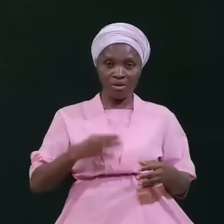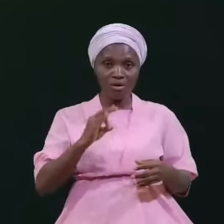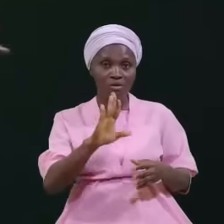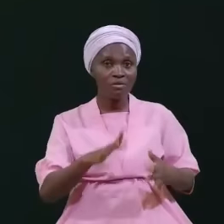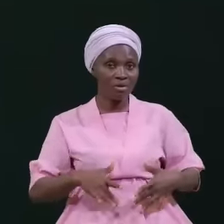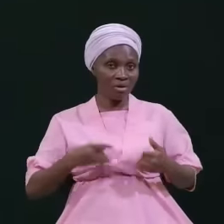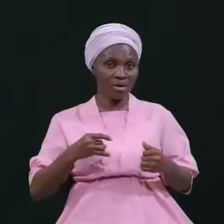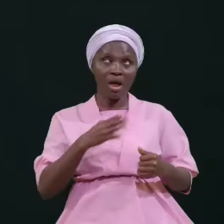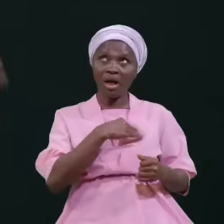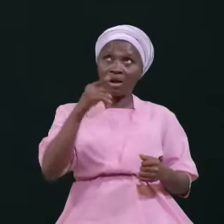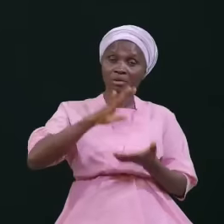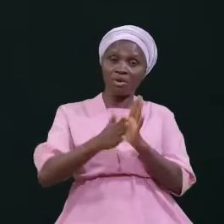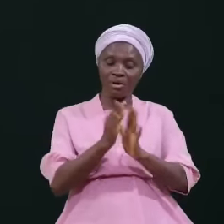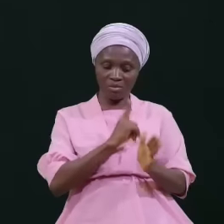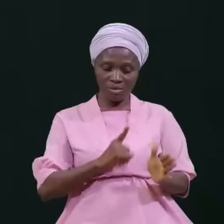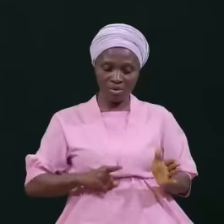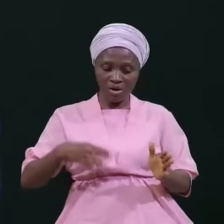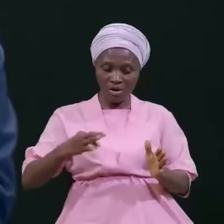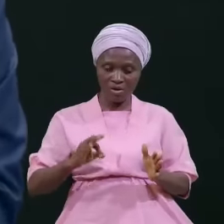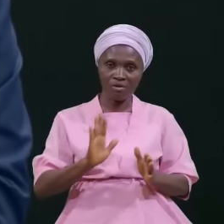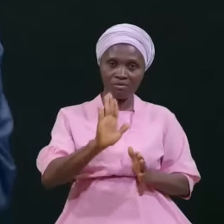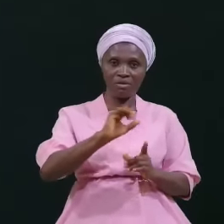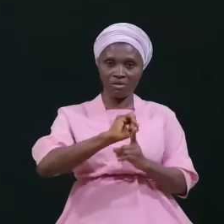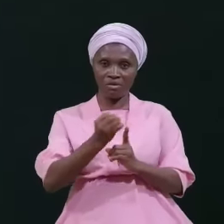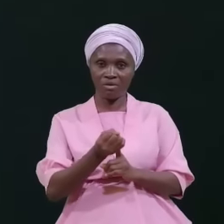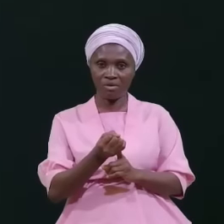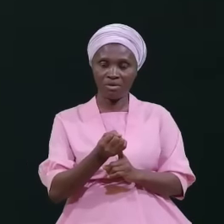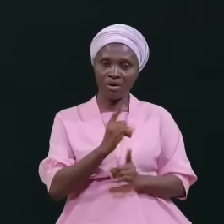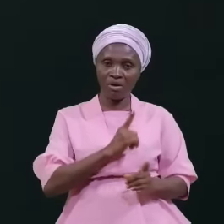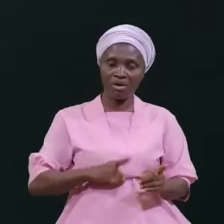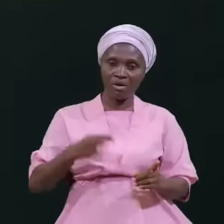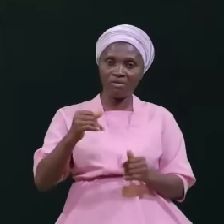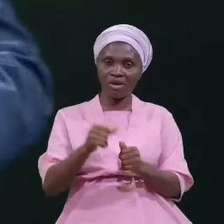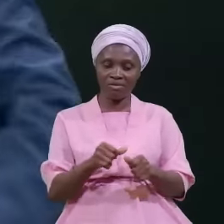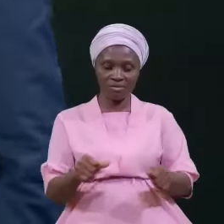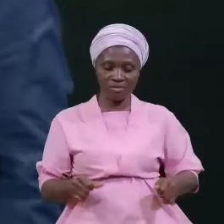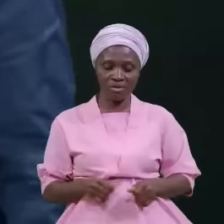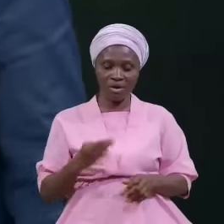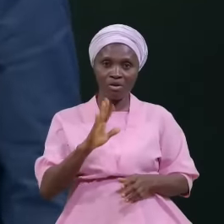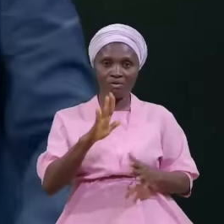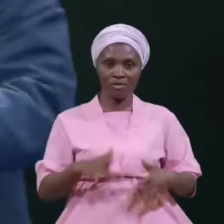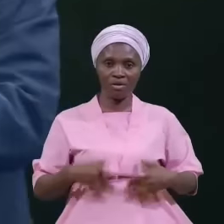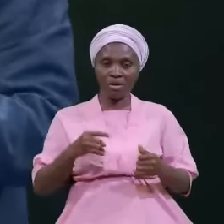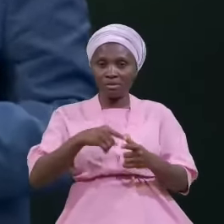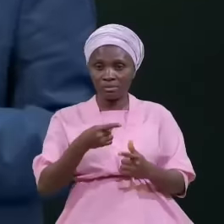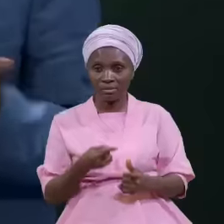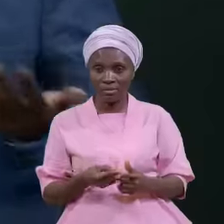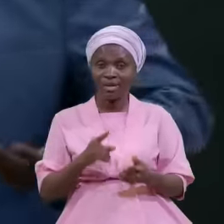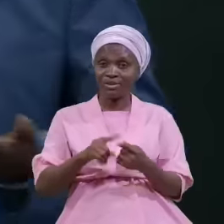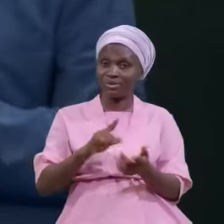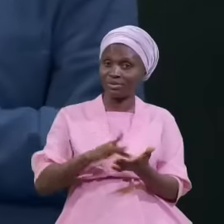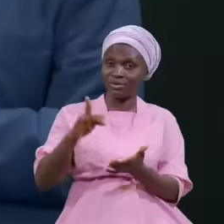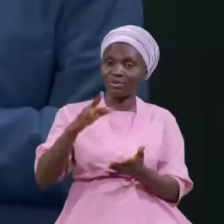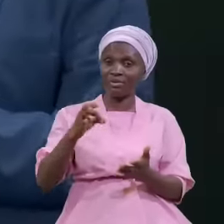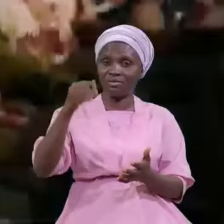He becomes the Lord of every area of your life. And then it's to the glory of God. Your life will bring glory